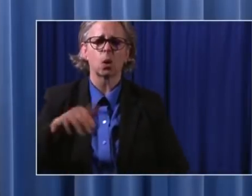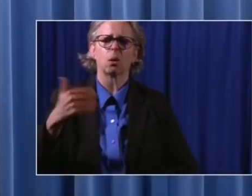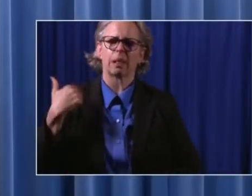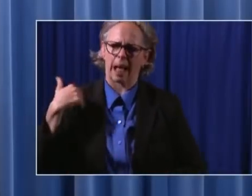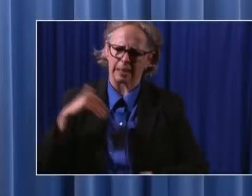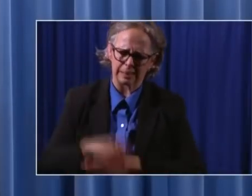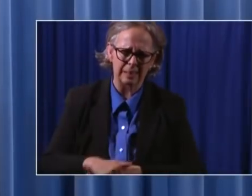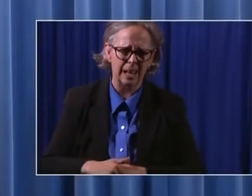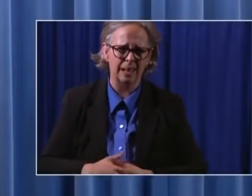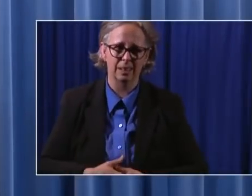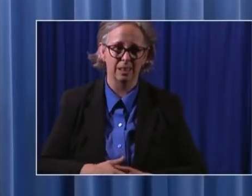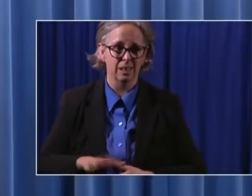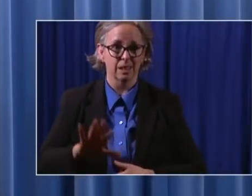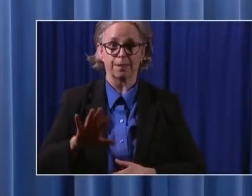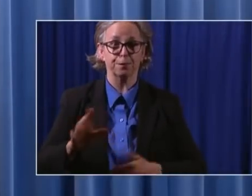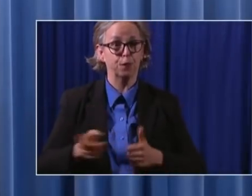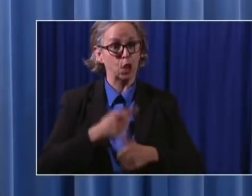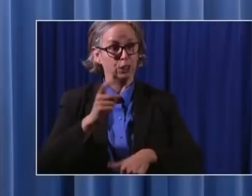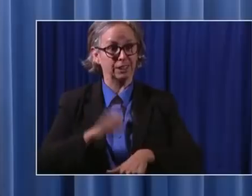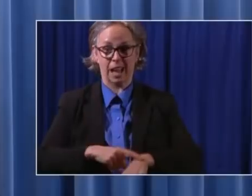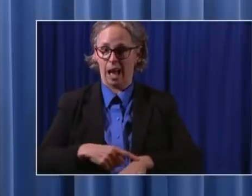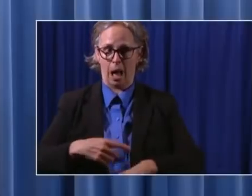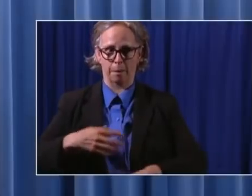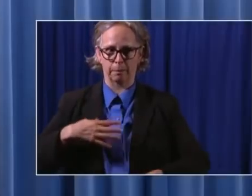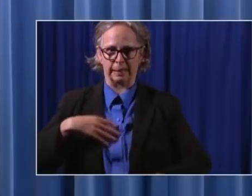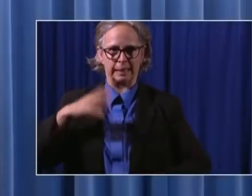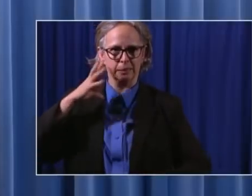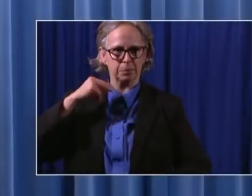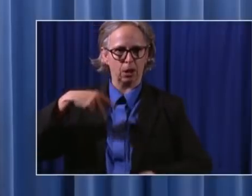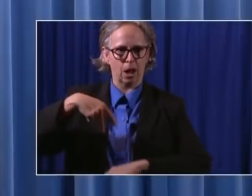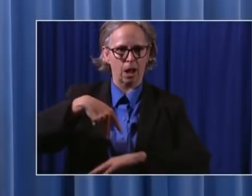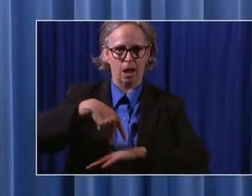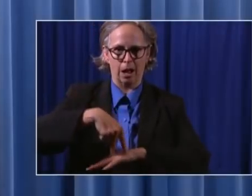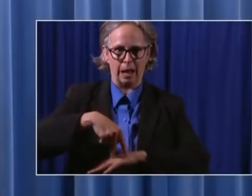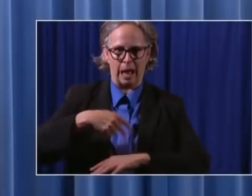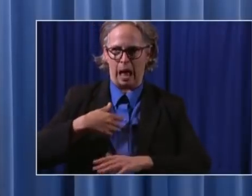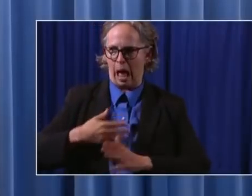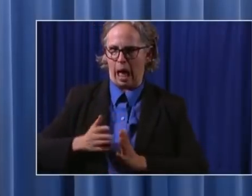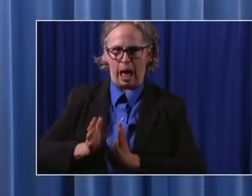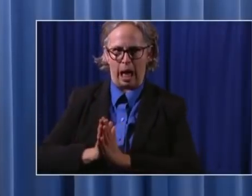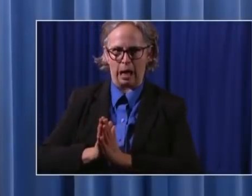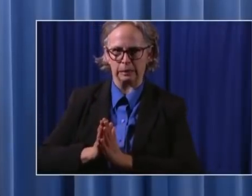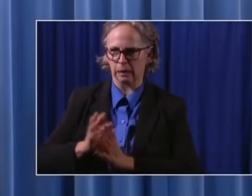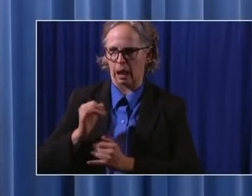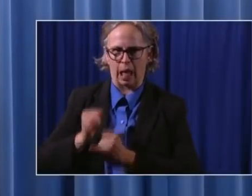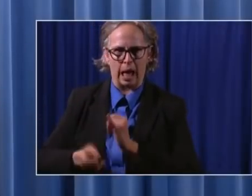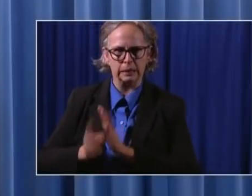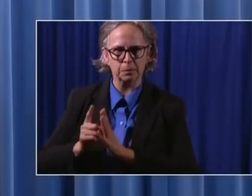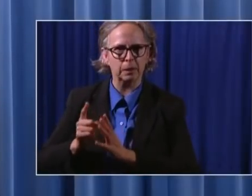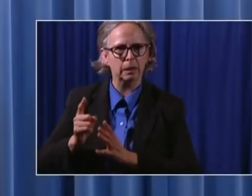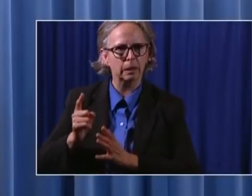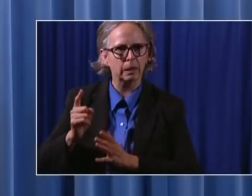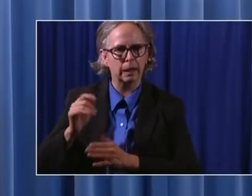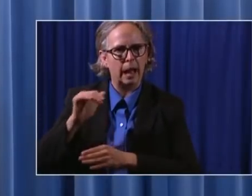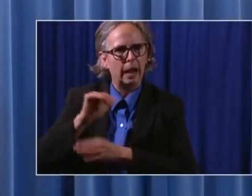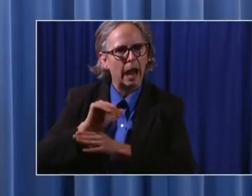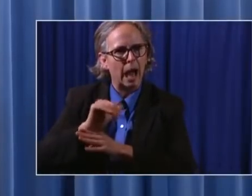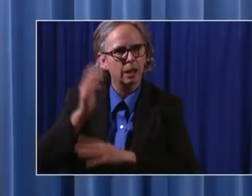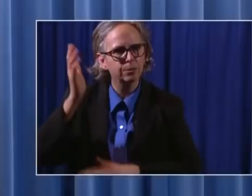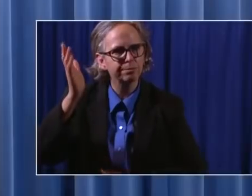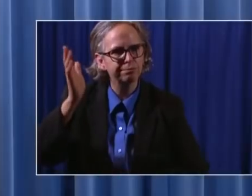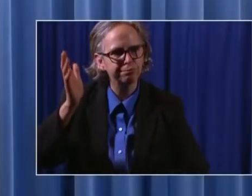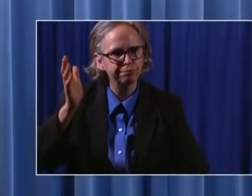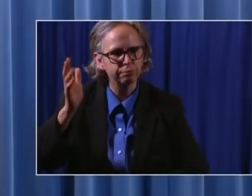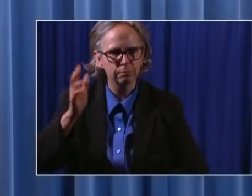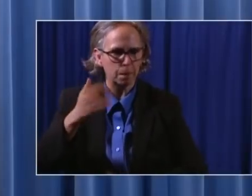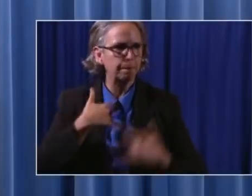time since I've been governor that I asked, you know, to have time that time of night. We normally do this 2 o'clock press conference,